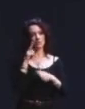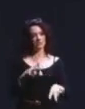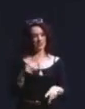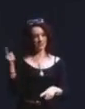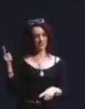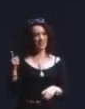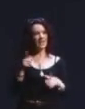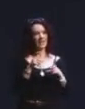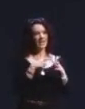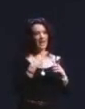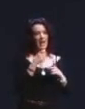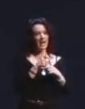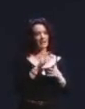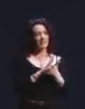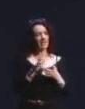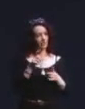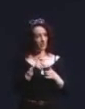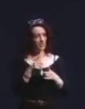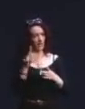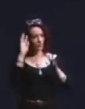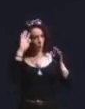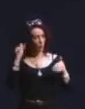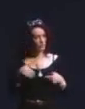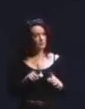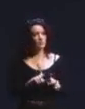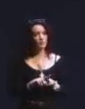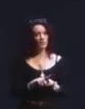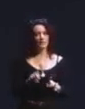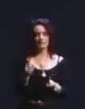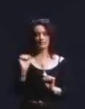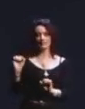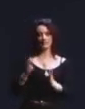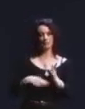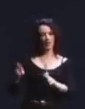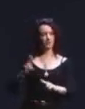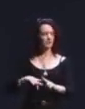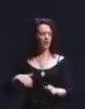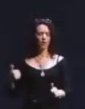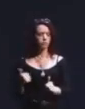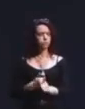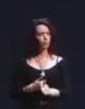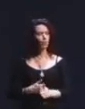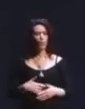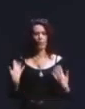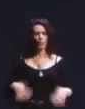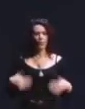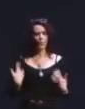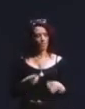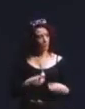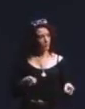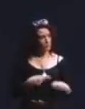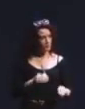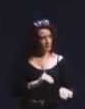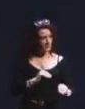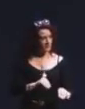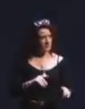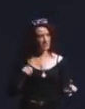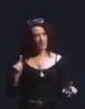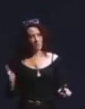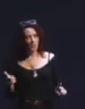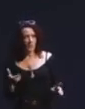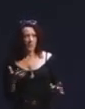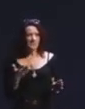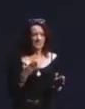has ADHD and autism. And his parents are very, very supportive of him having music lessons. However, they've had